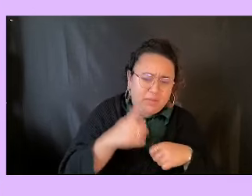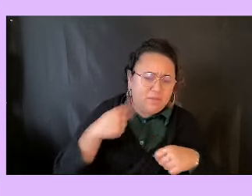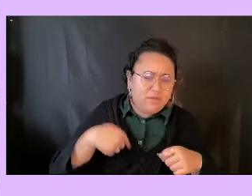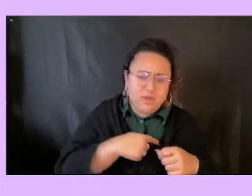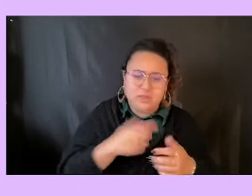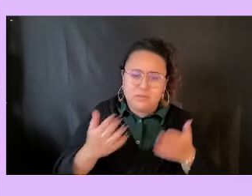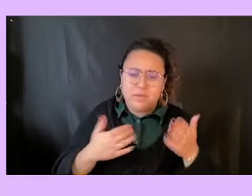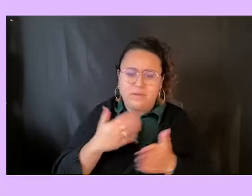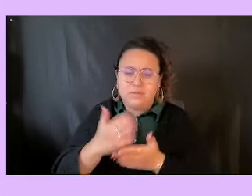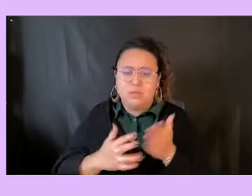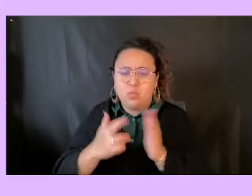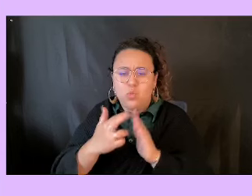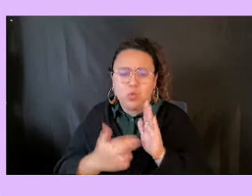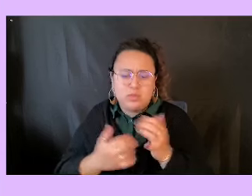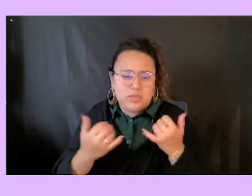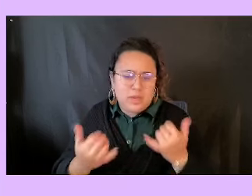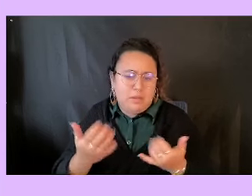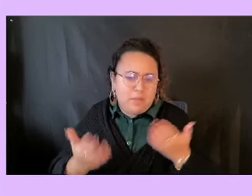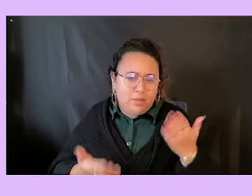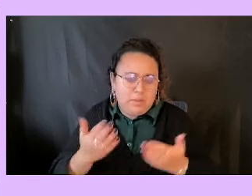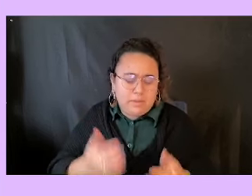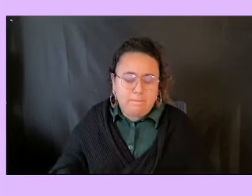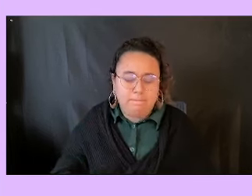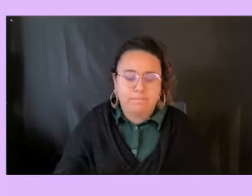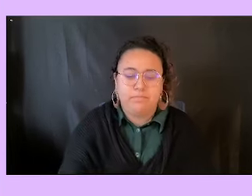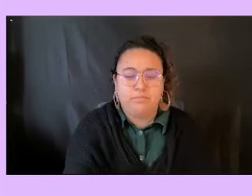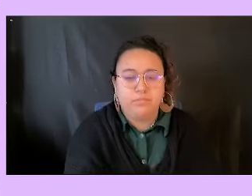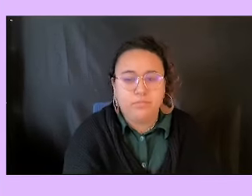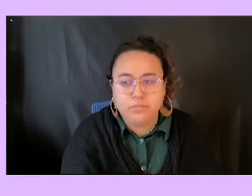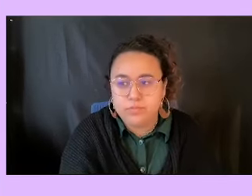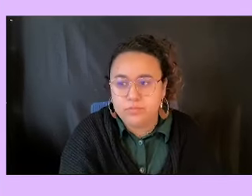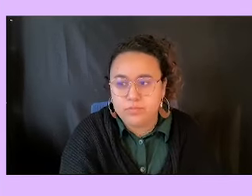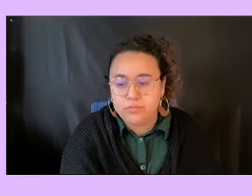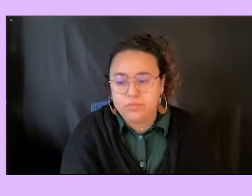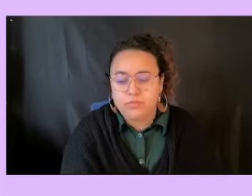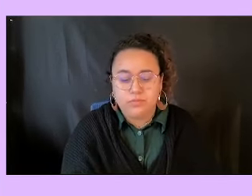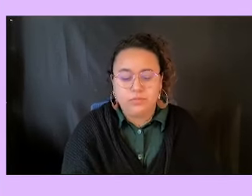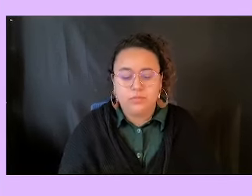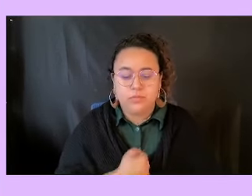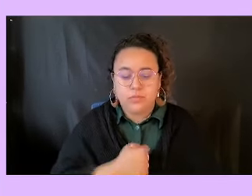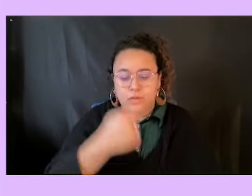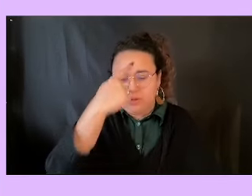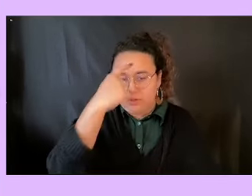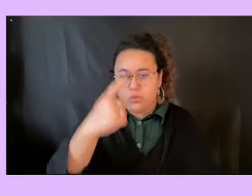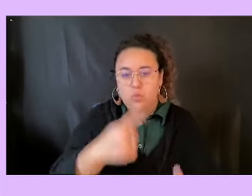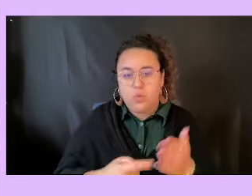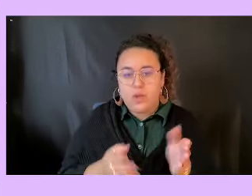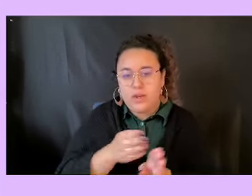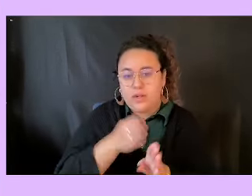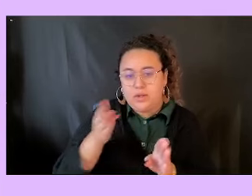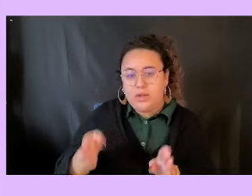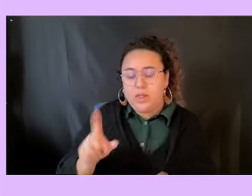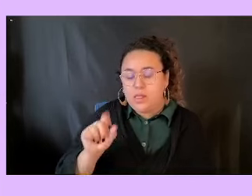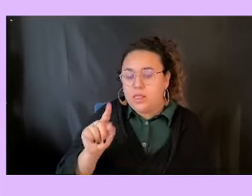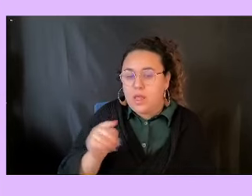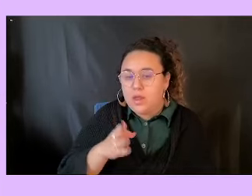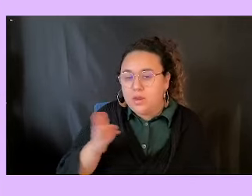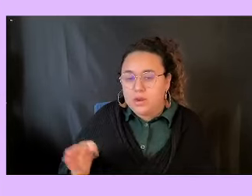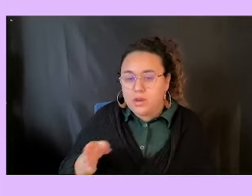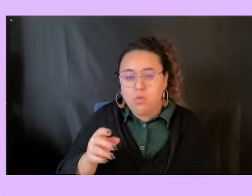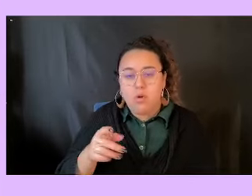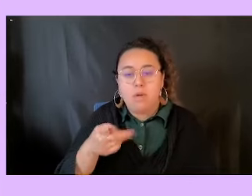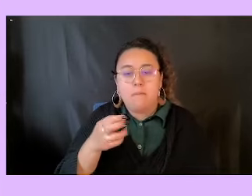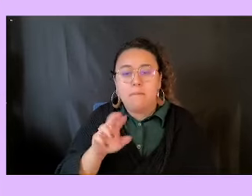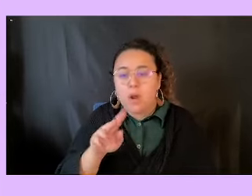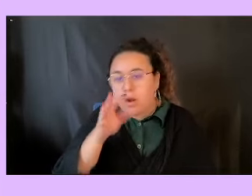rules now, but dreaming up what a lot next door or a park up the street can